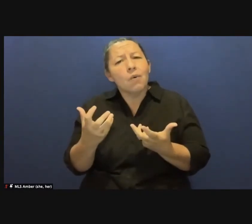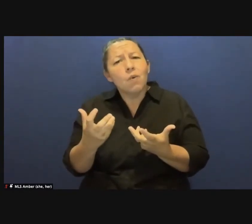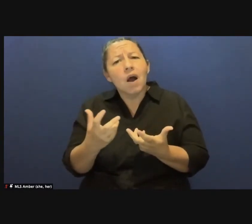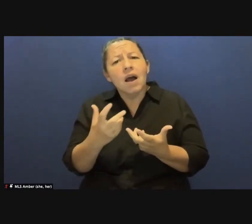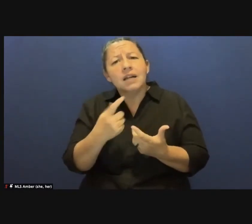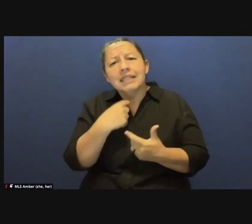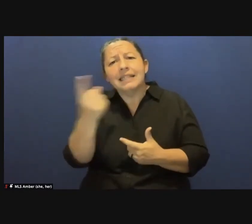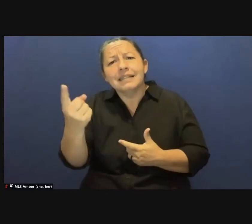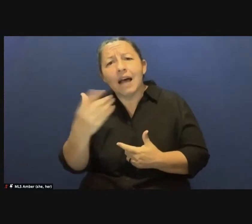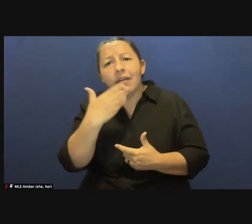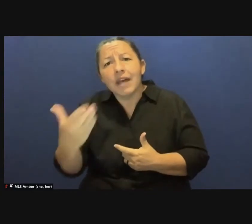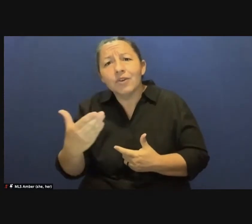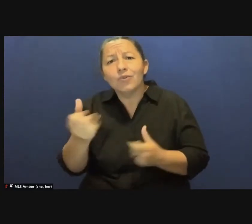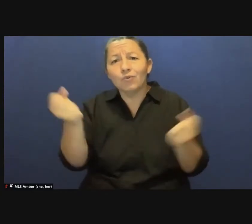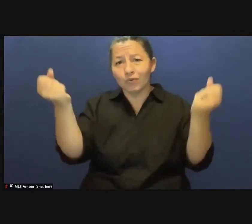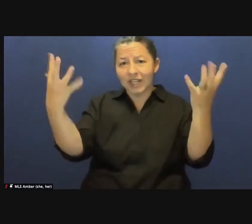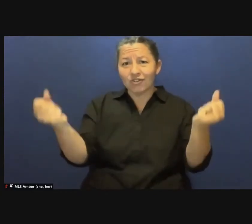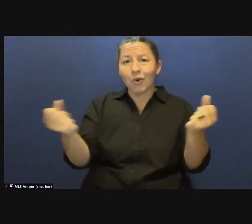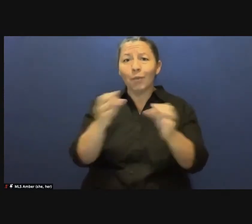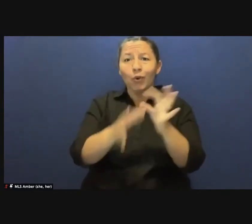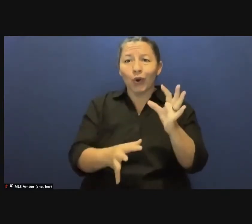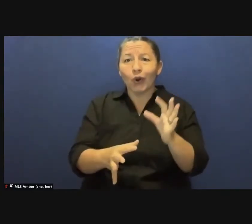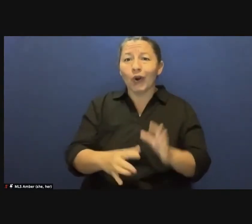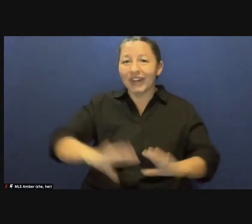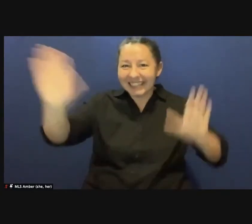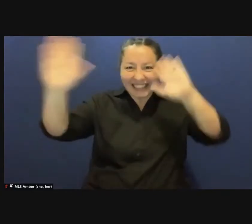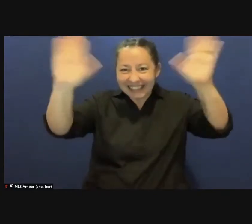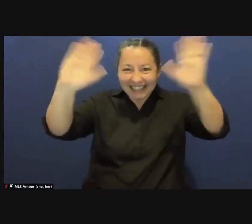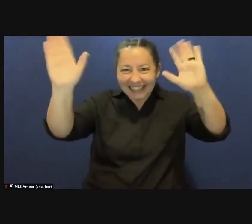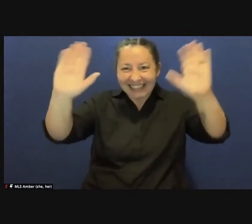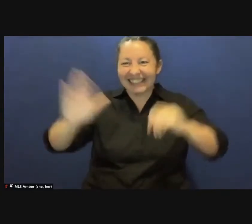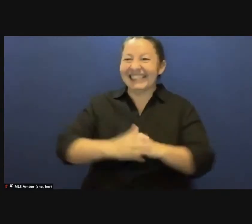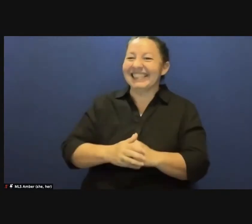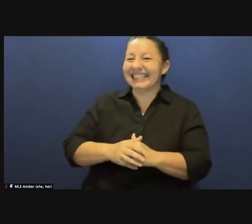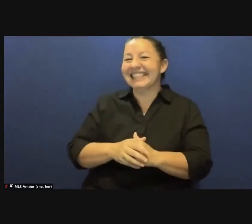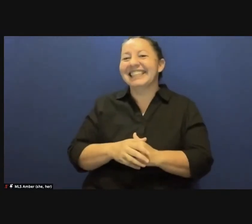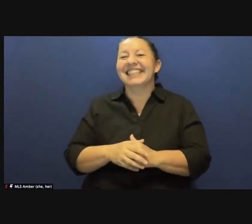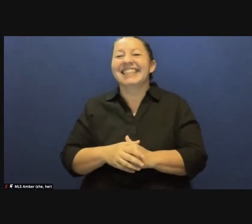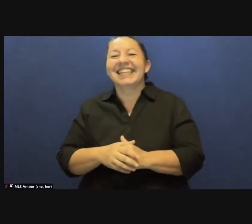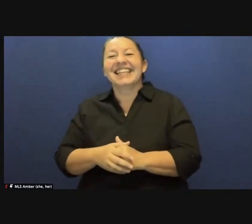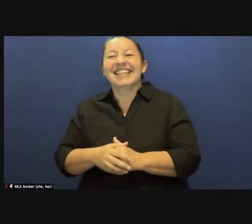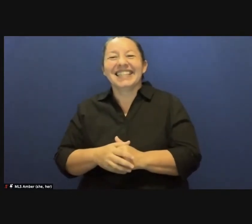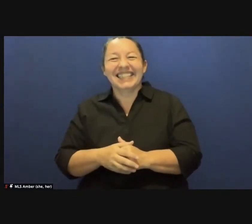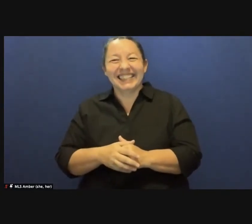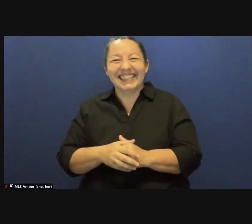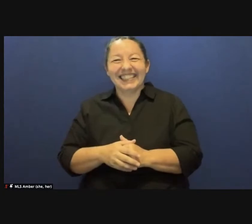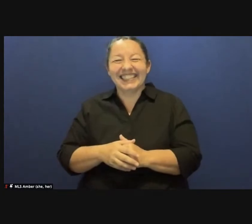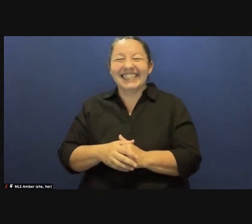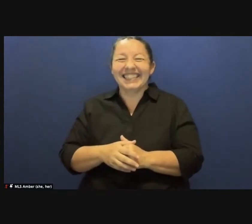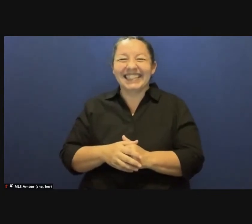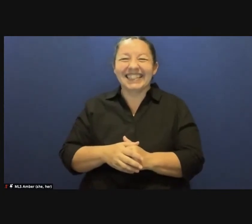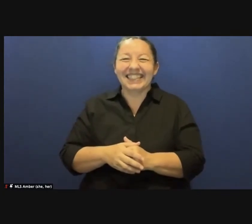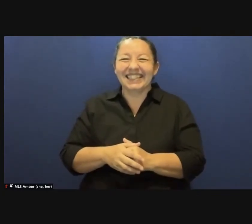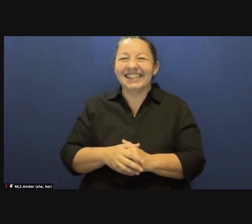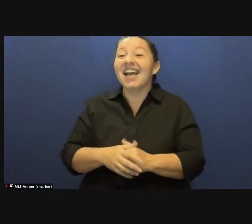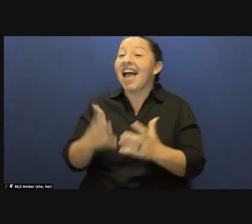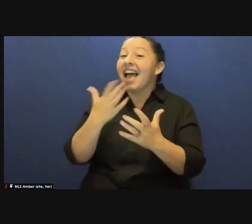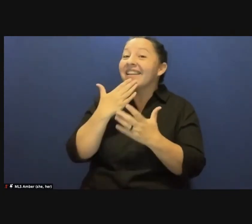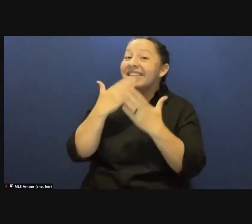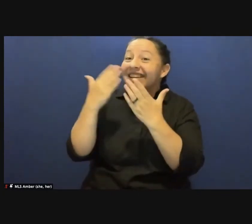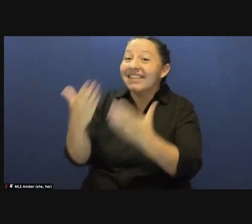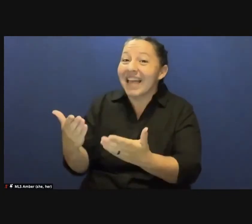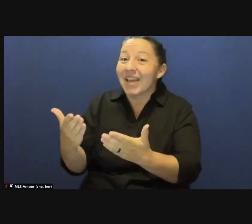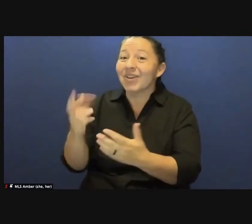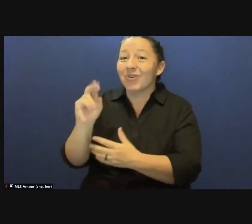you to our sign language interpreter and interpreters, I should say. And I want to thank